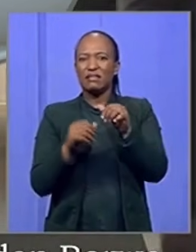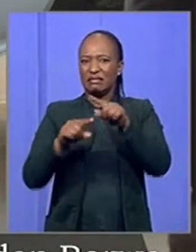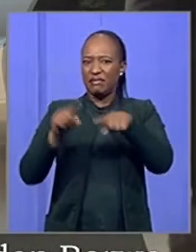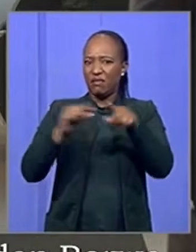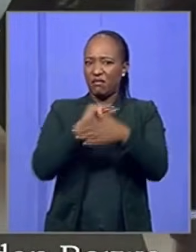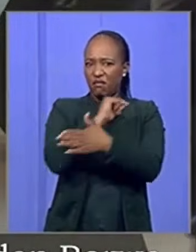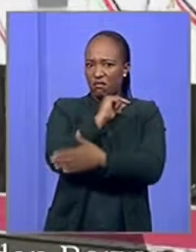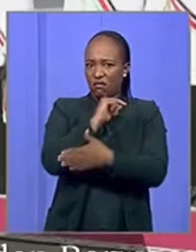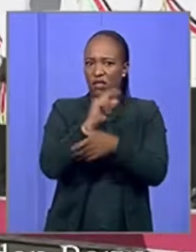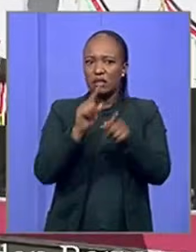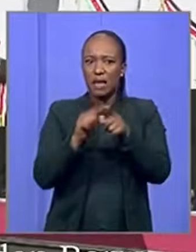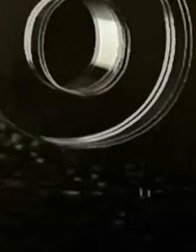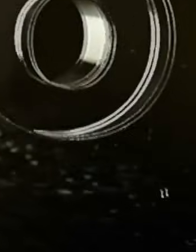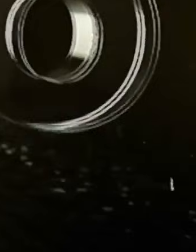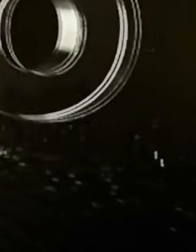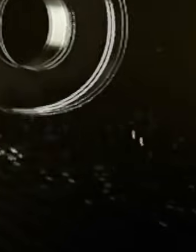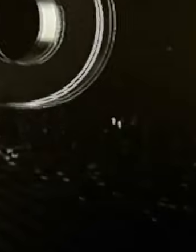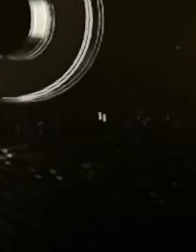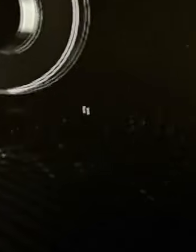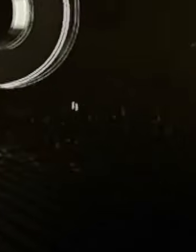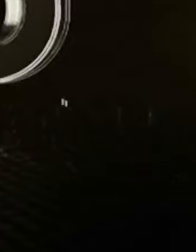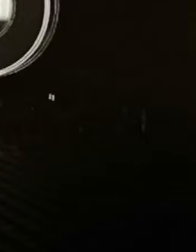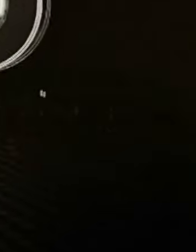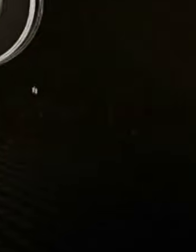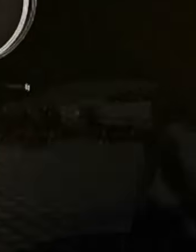di kenya letsoho ho tlisa tharollo.